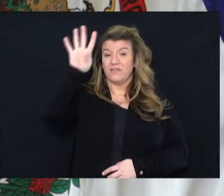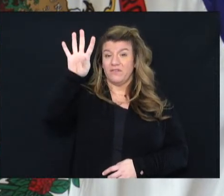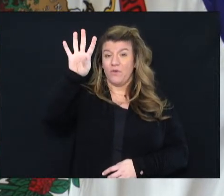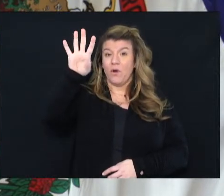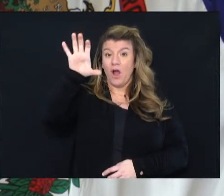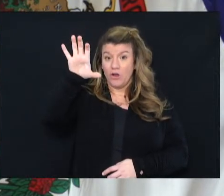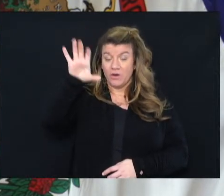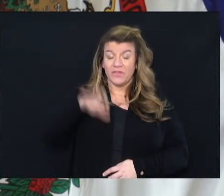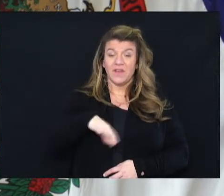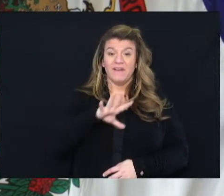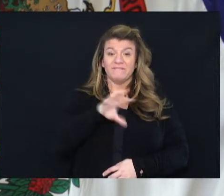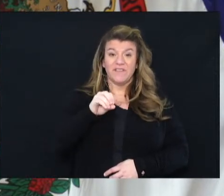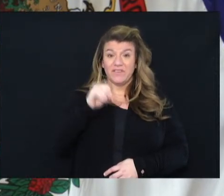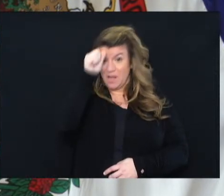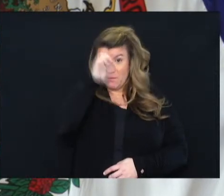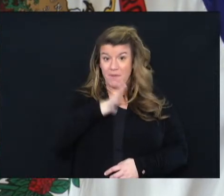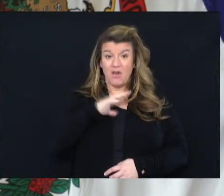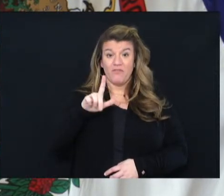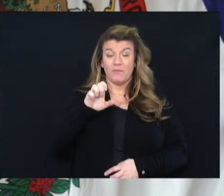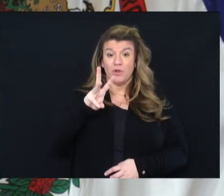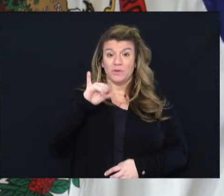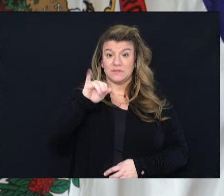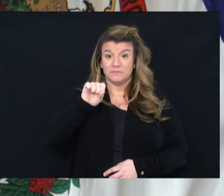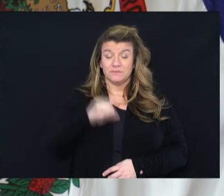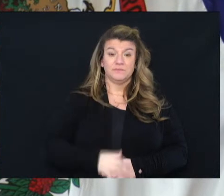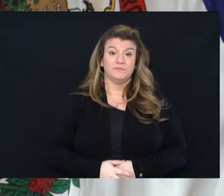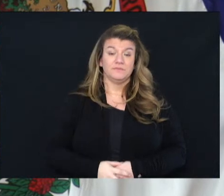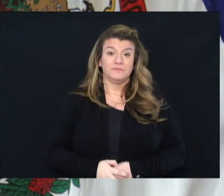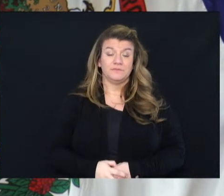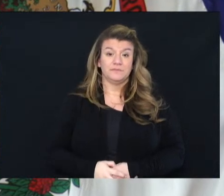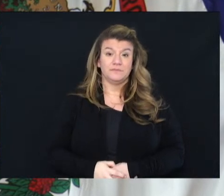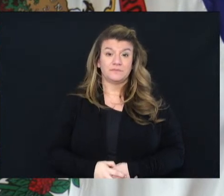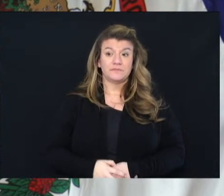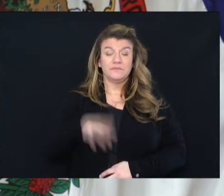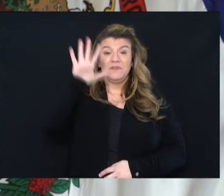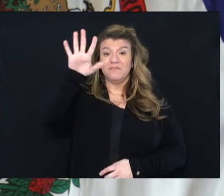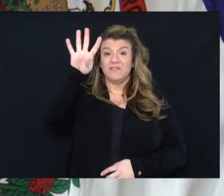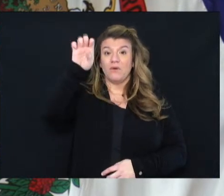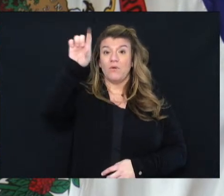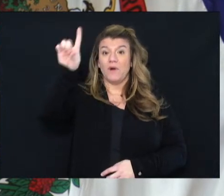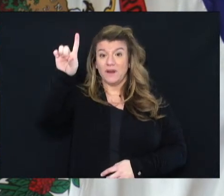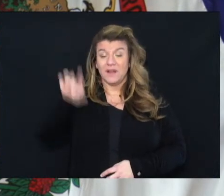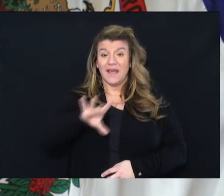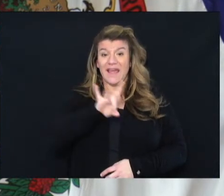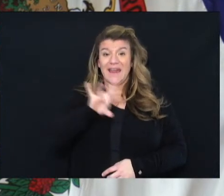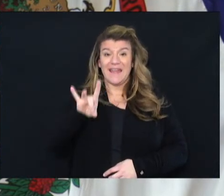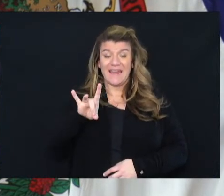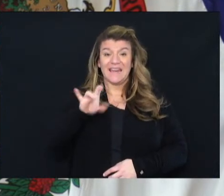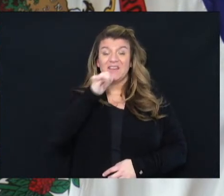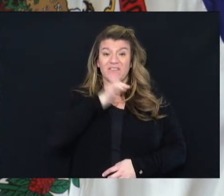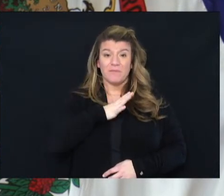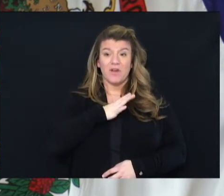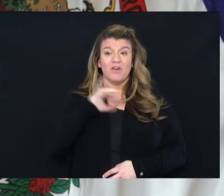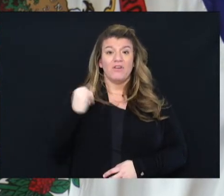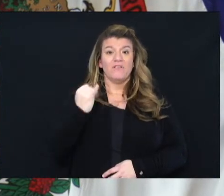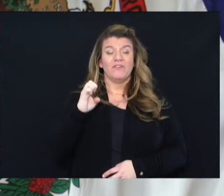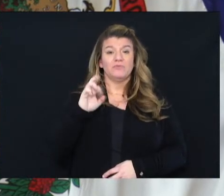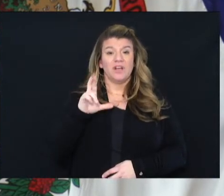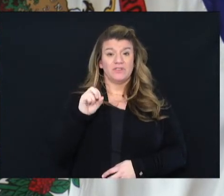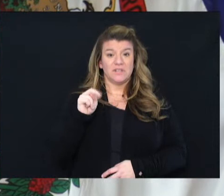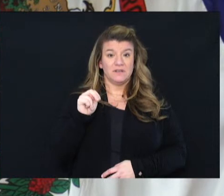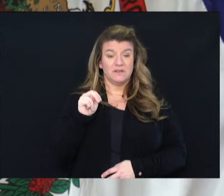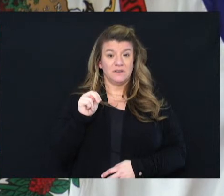5,400th death of 50-year-old male from Lewis County. The 5,401st death of an 88-year-old female from Jefferson